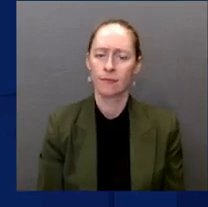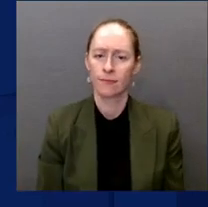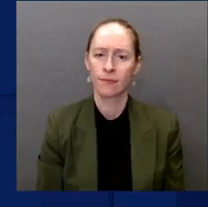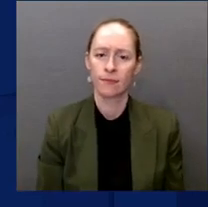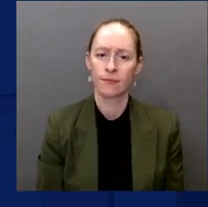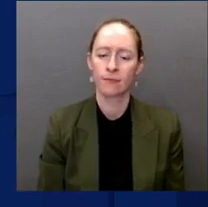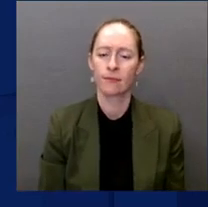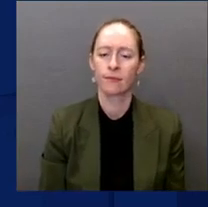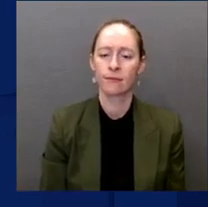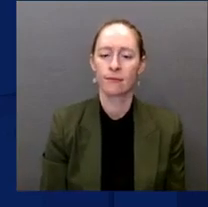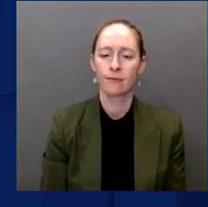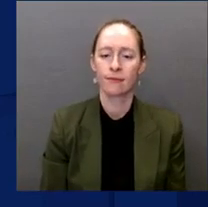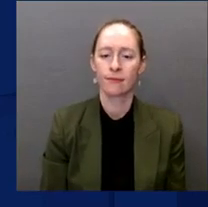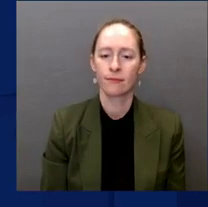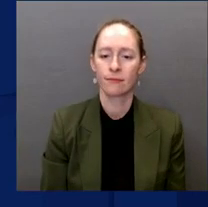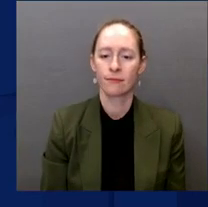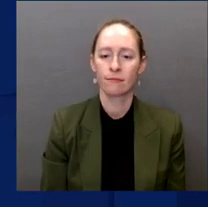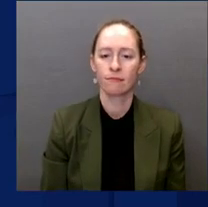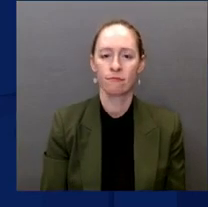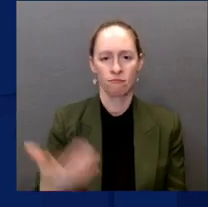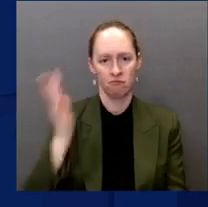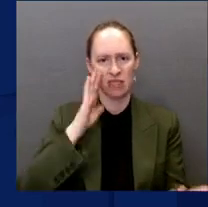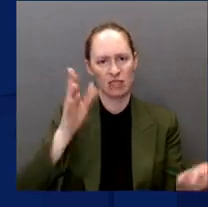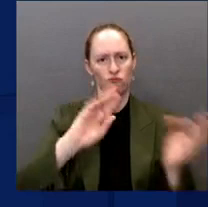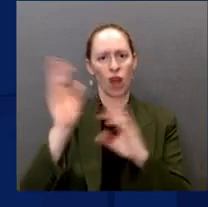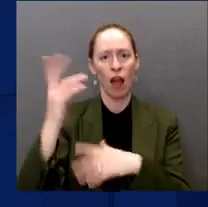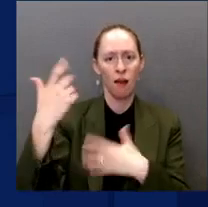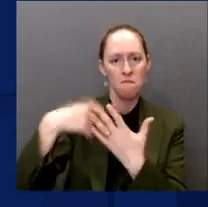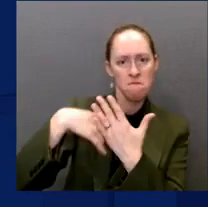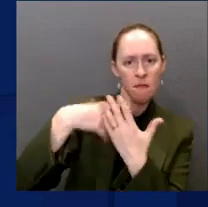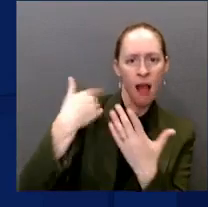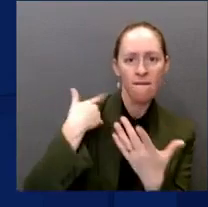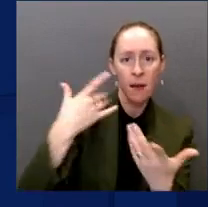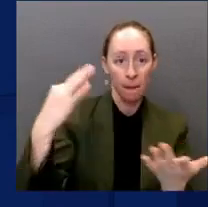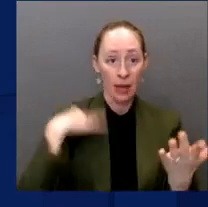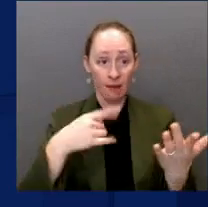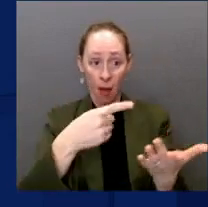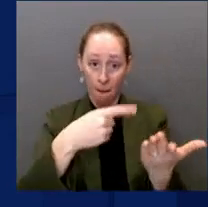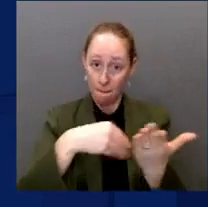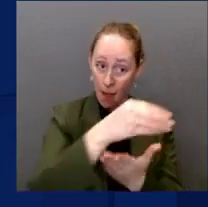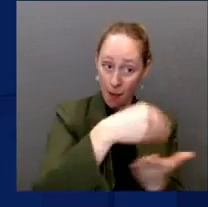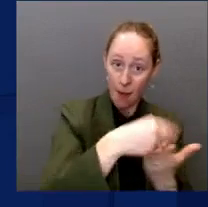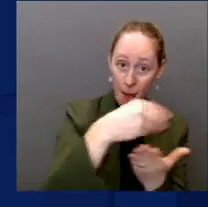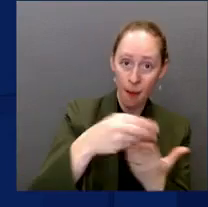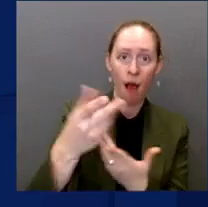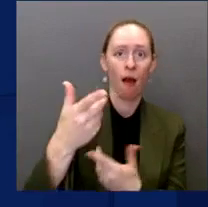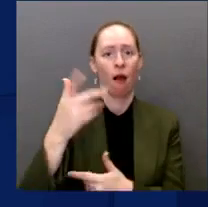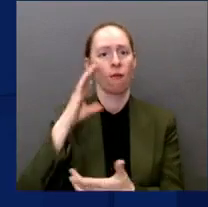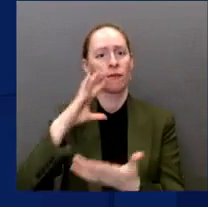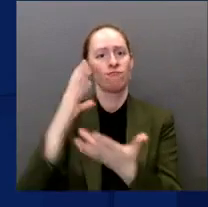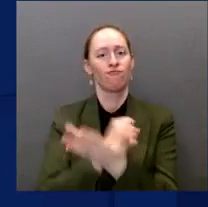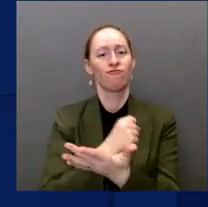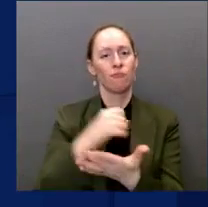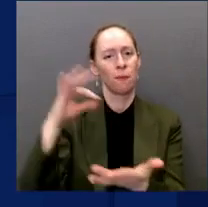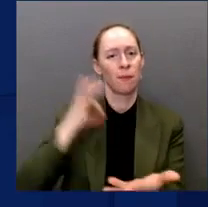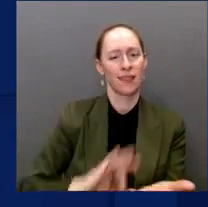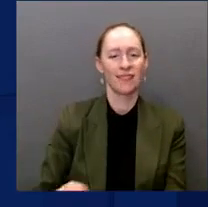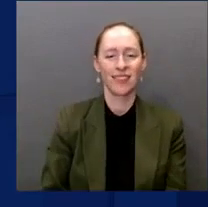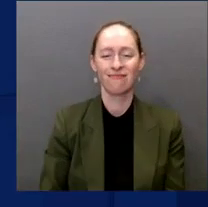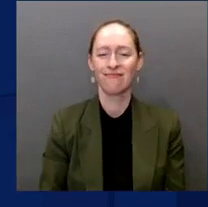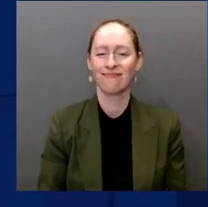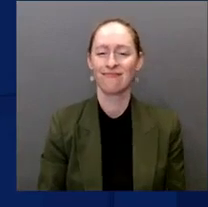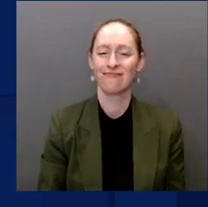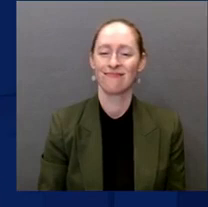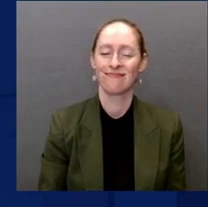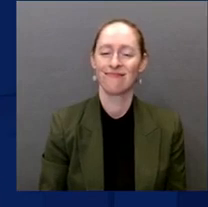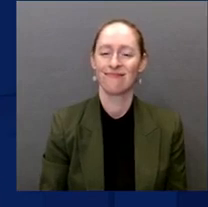recently, the way SNAP benefits were calculated hadn't been, as I think this was referenced already, hadn't been updated for nearly 45